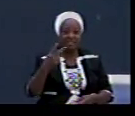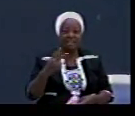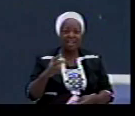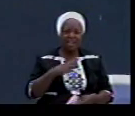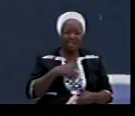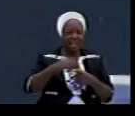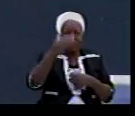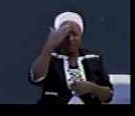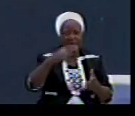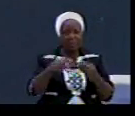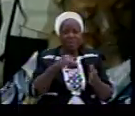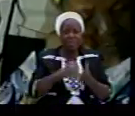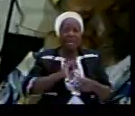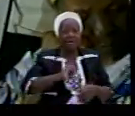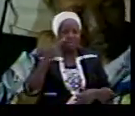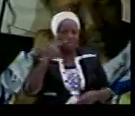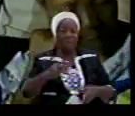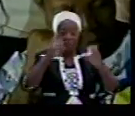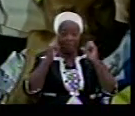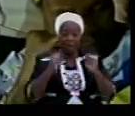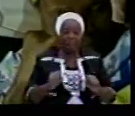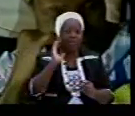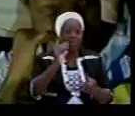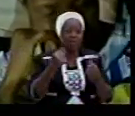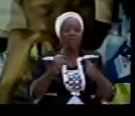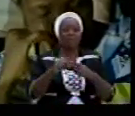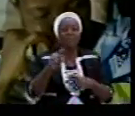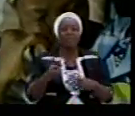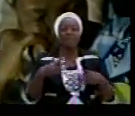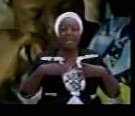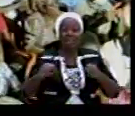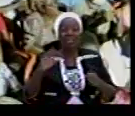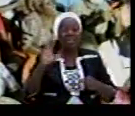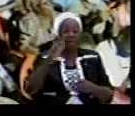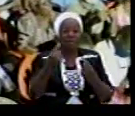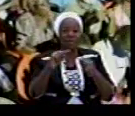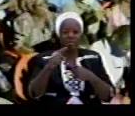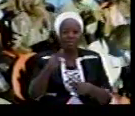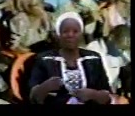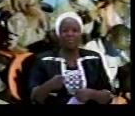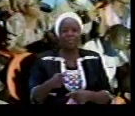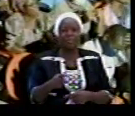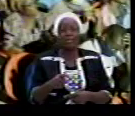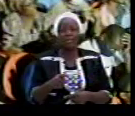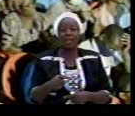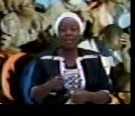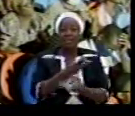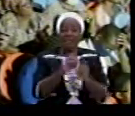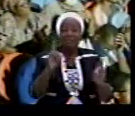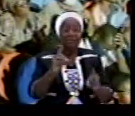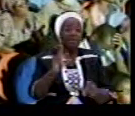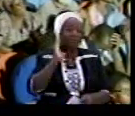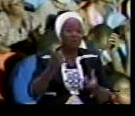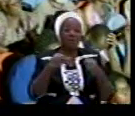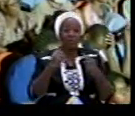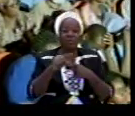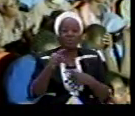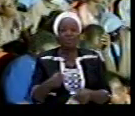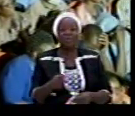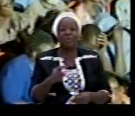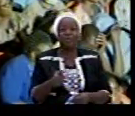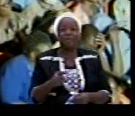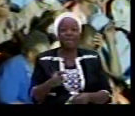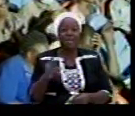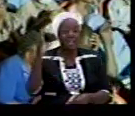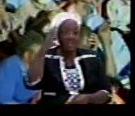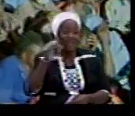Power will come to you. Healing will come to you. Deliverance will come to you.